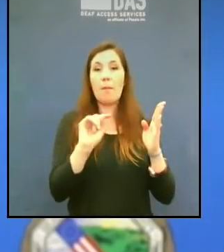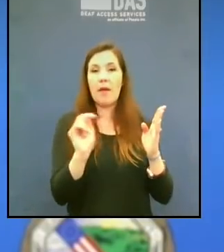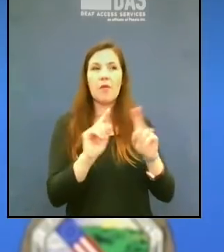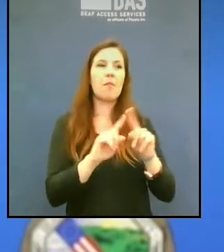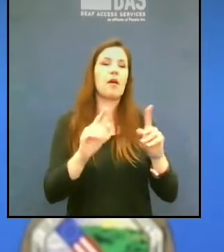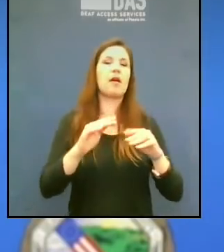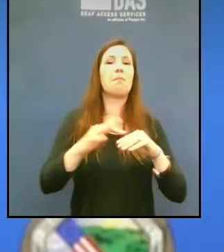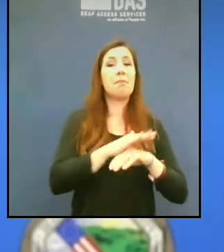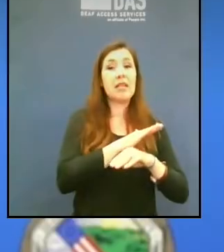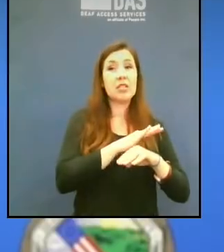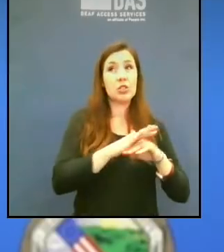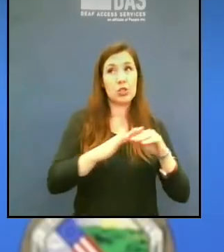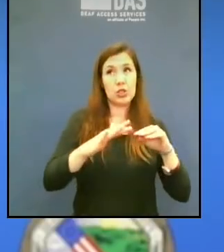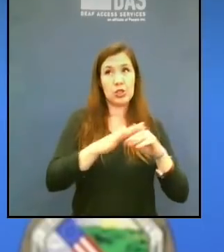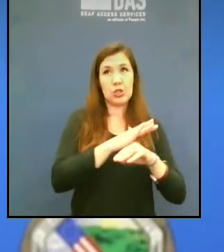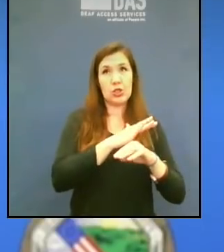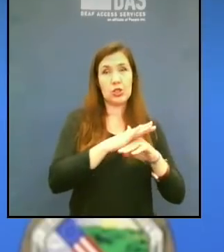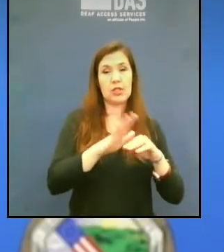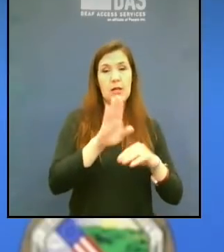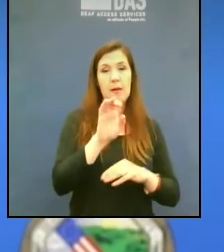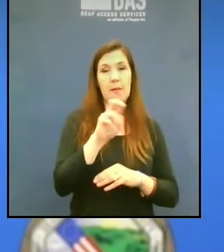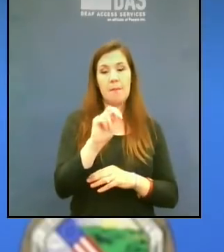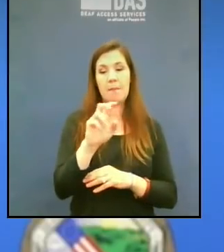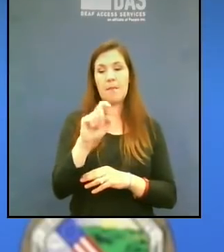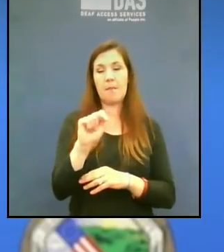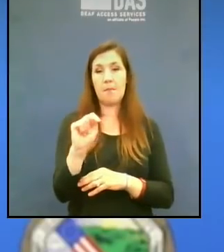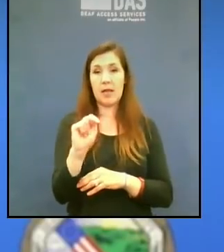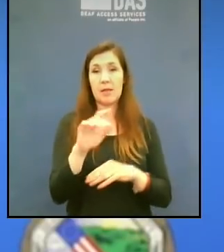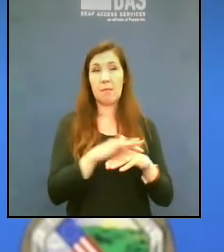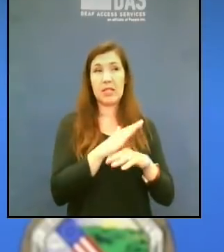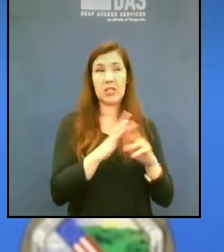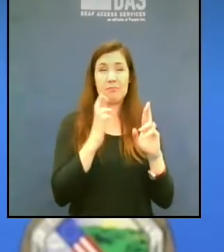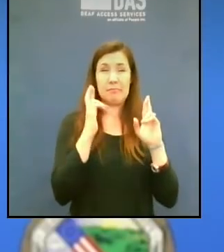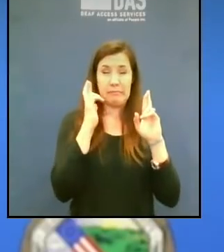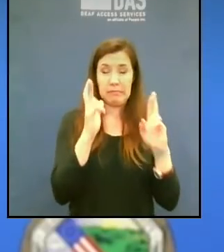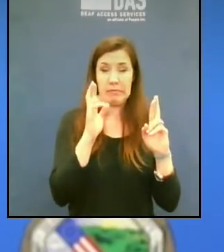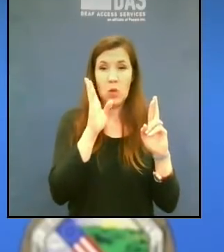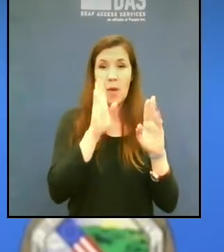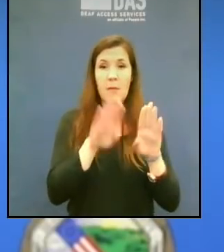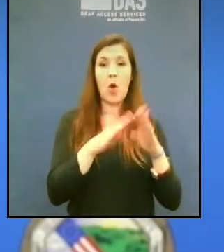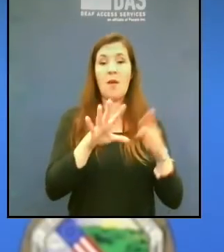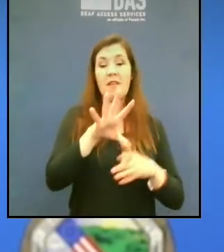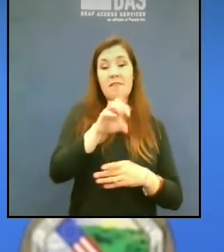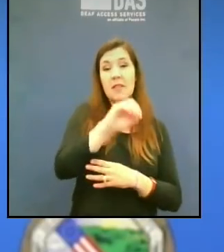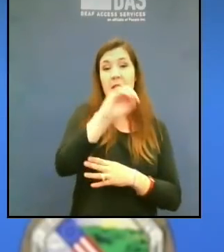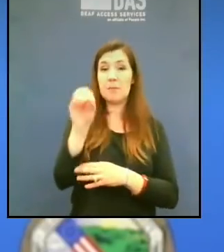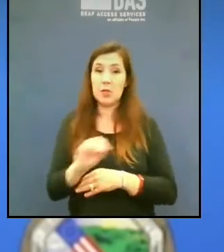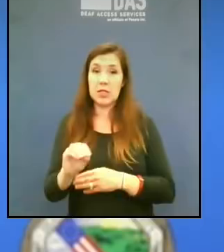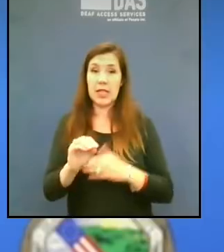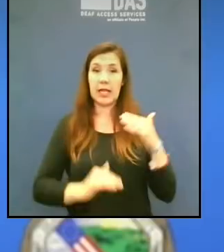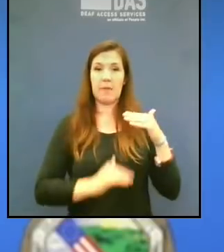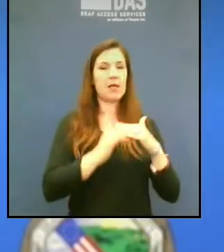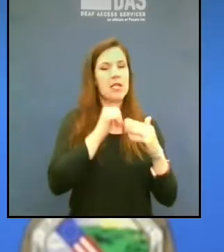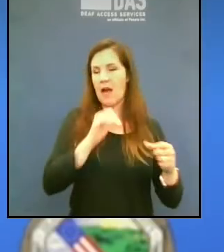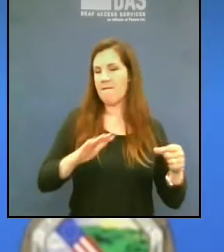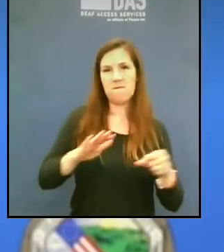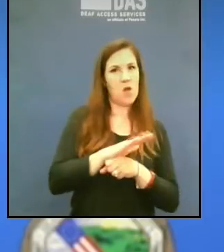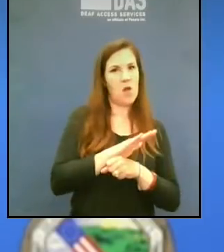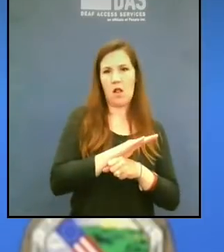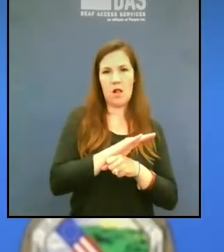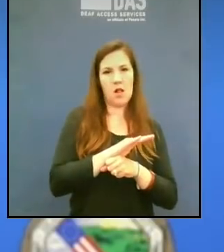the beaches, the beach, at least Bennett Beach, I'm hopeful will be open at 50% capacity, not full